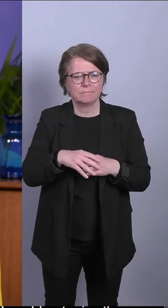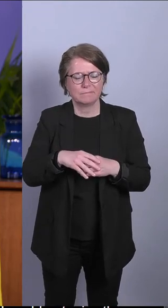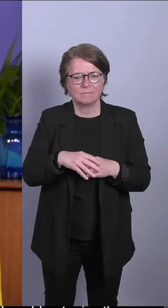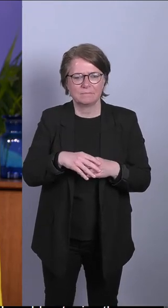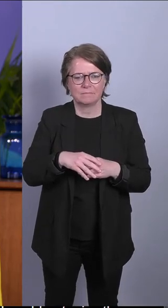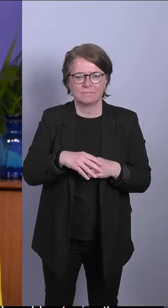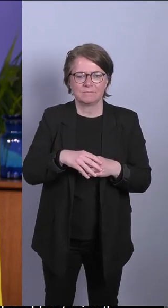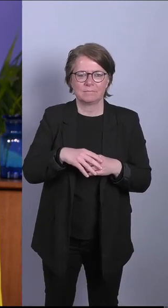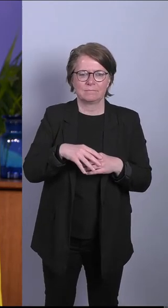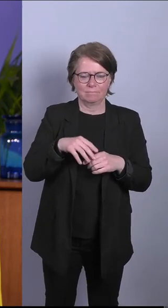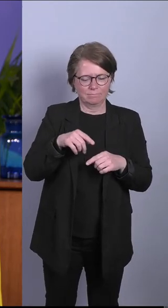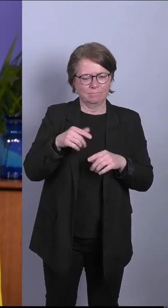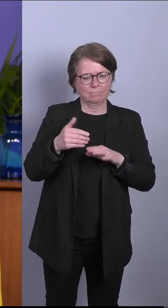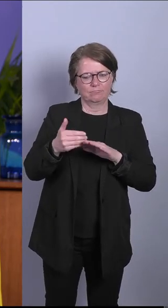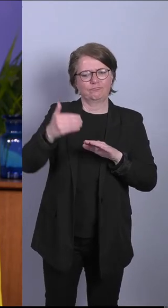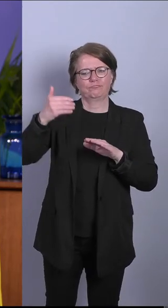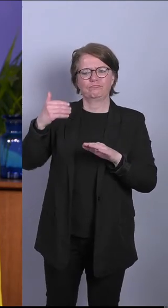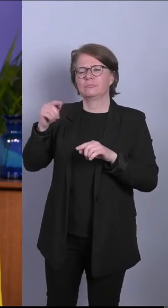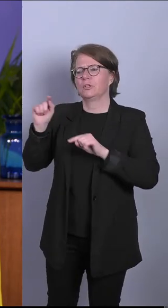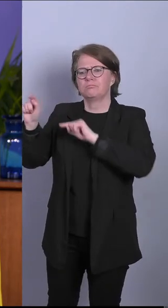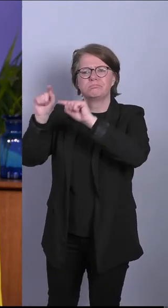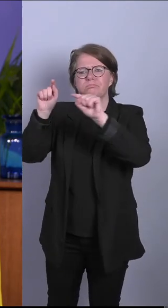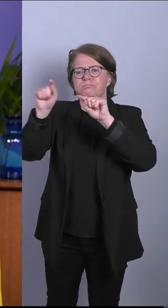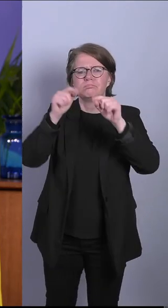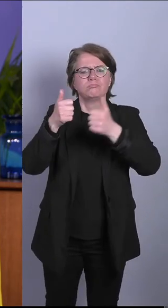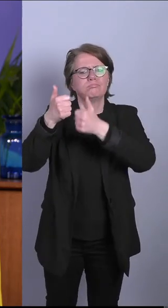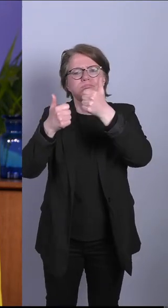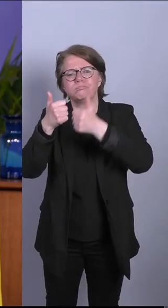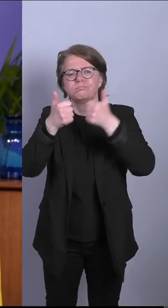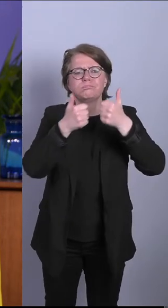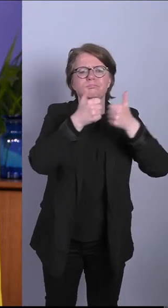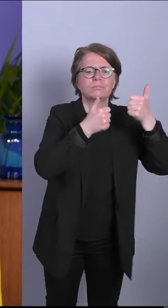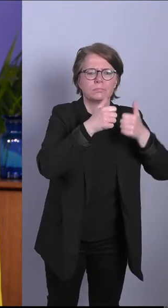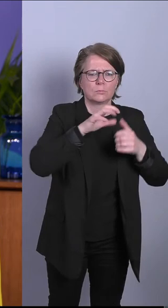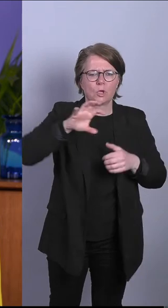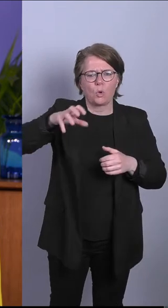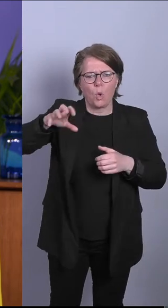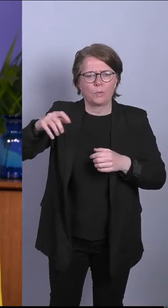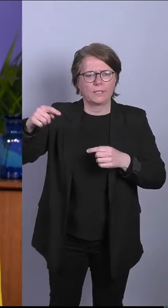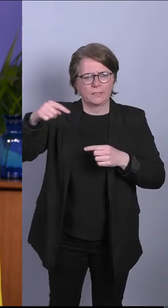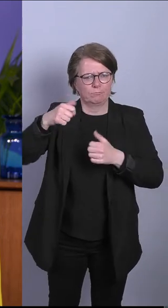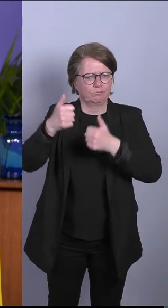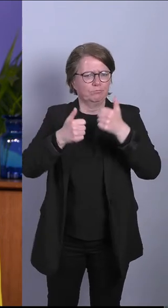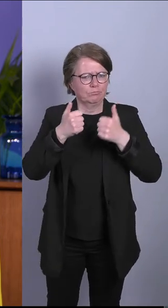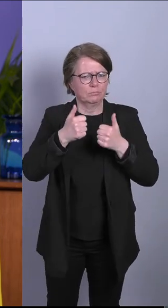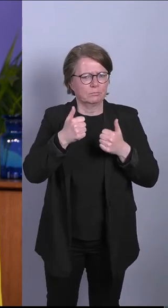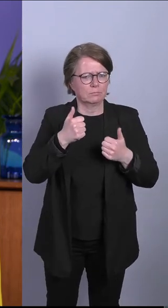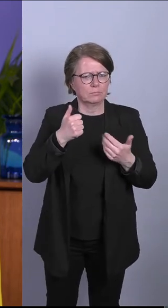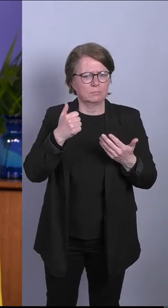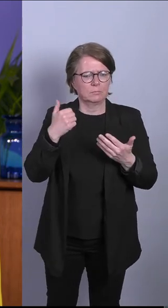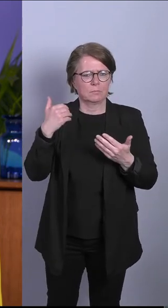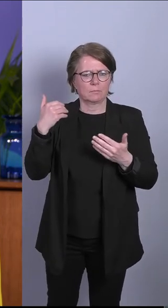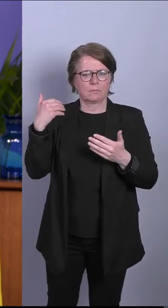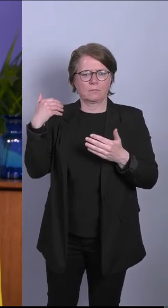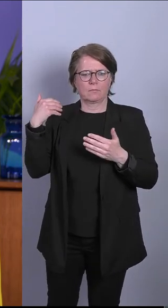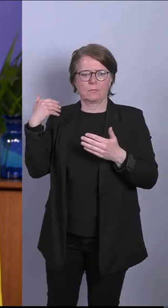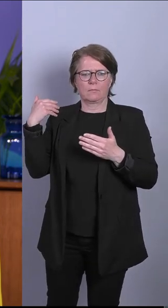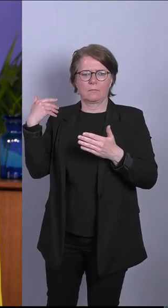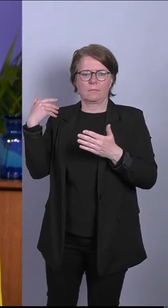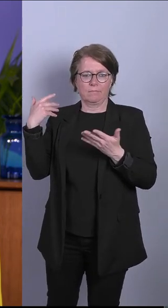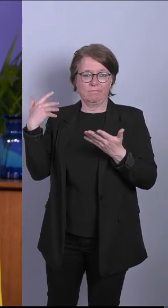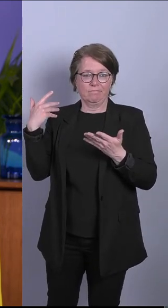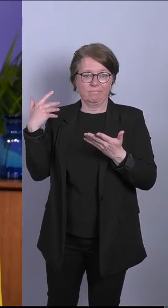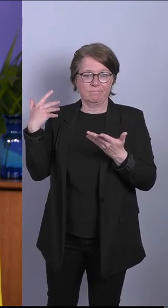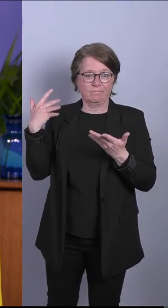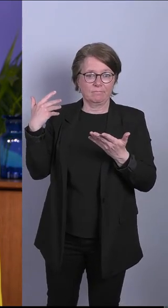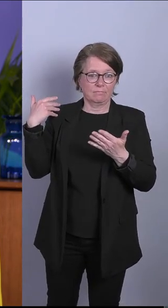well, and some came to us as learnings. One thing we all realized is every volunteer role is very important.